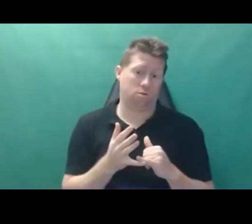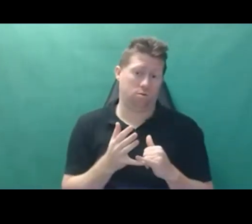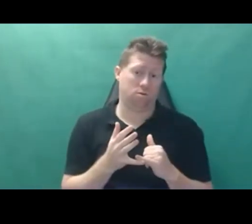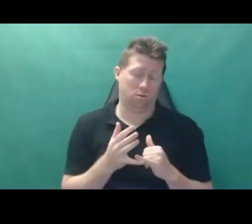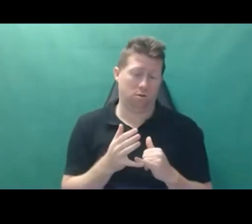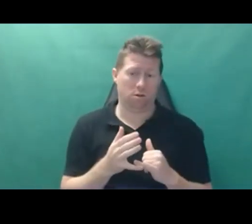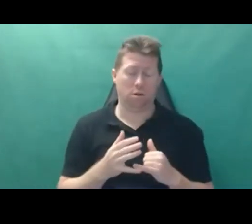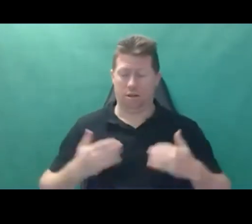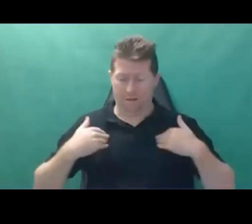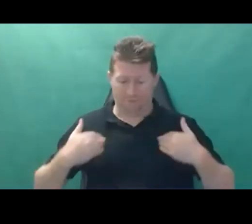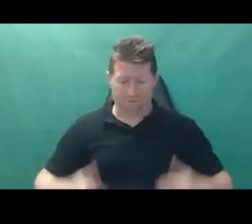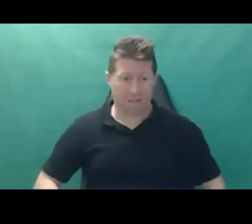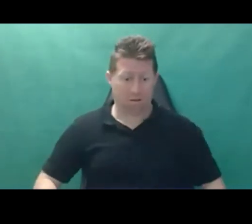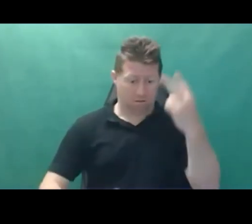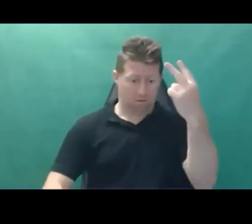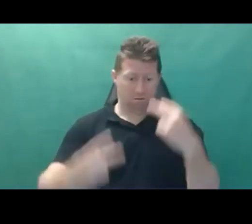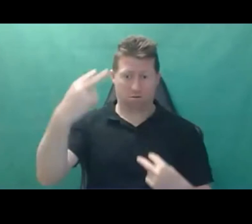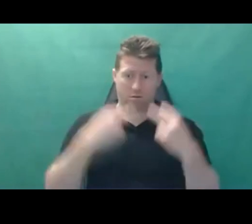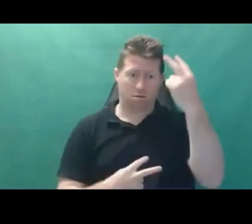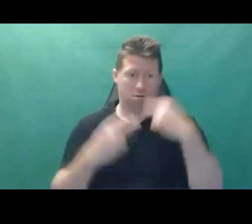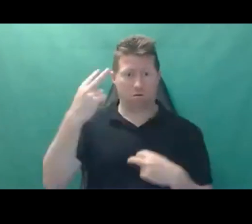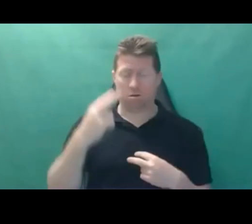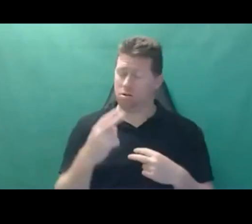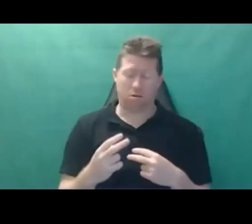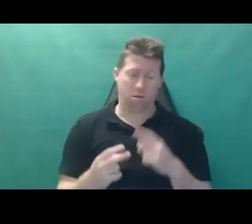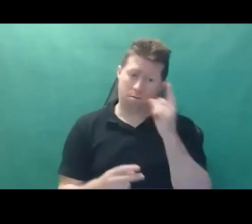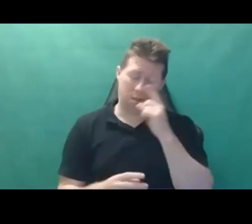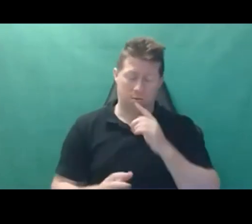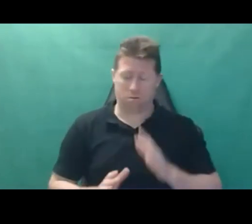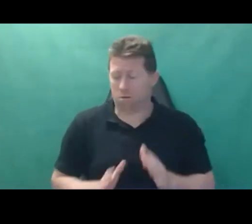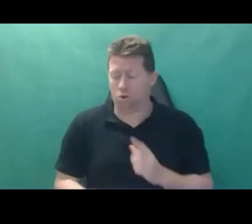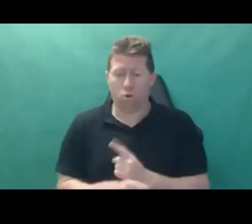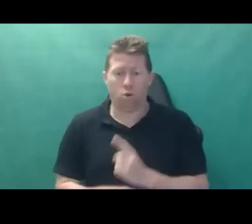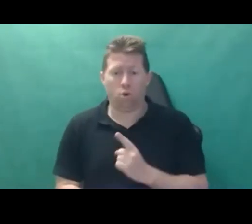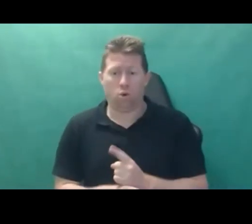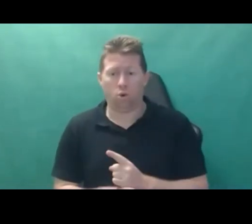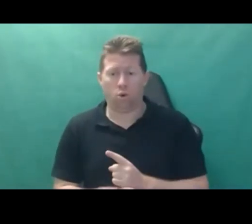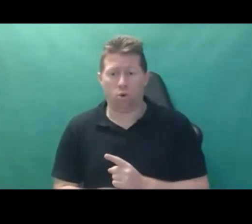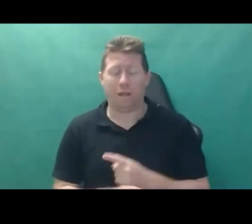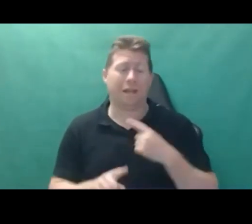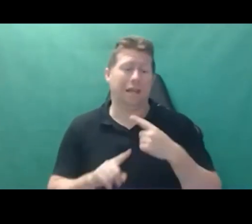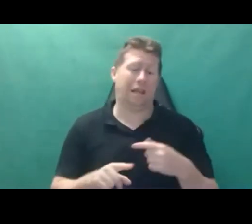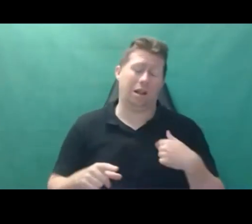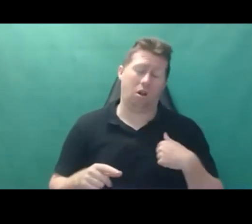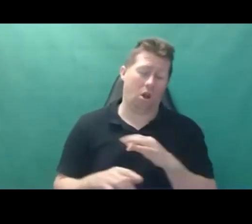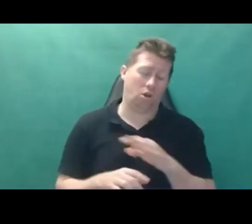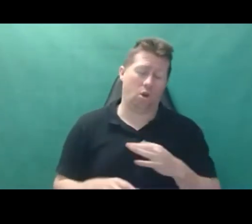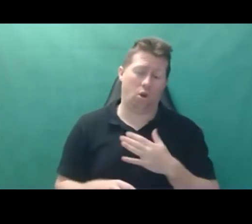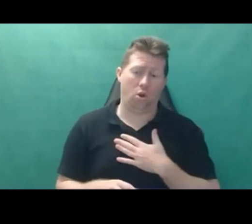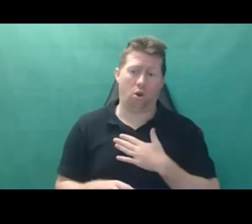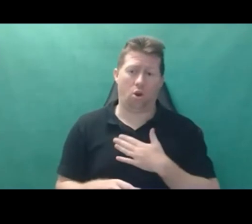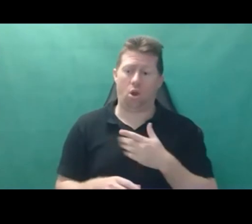appearance, of course, is very important. People don't like to talk about that. Um, so, and I'm not a great follower of this movement and I